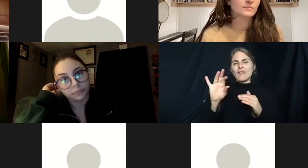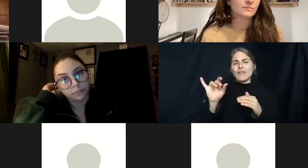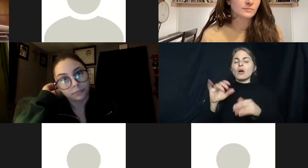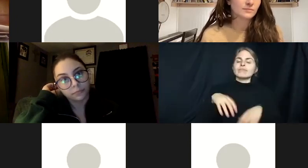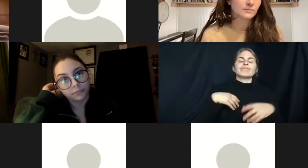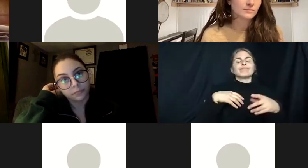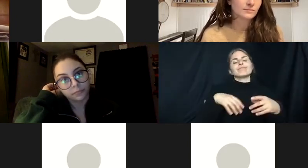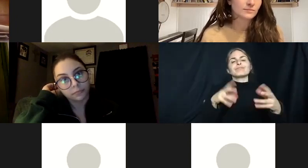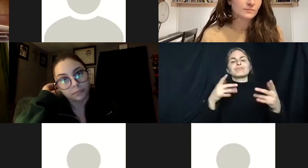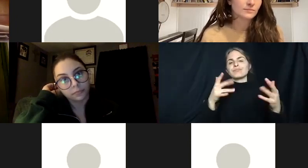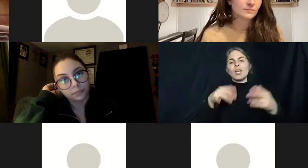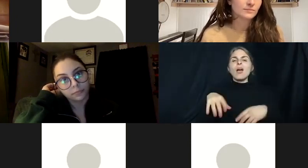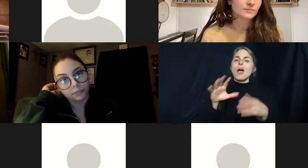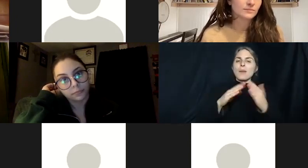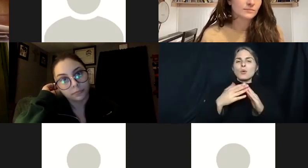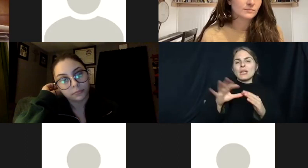because